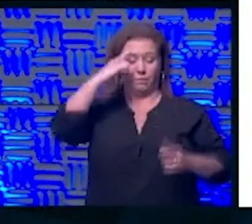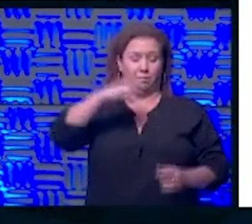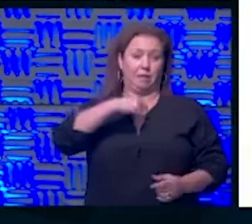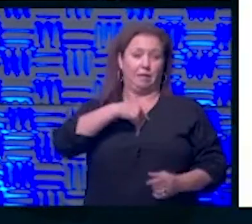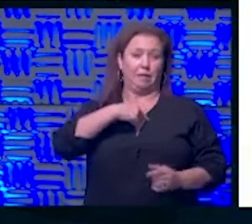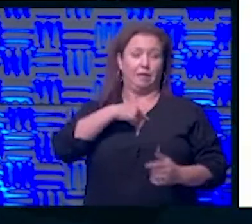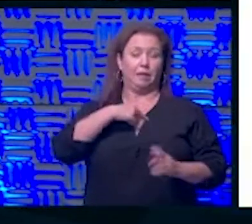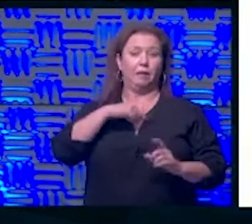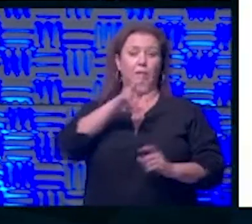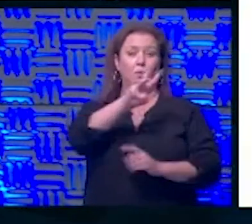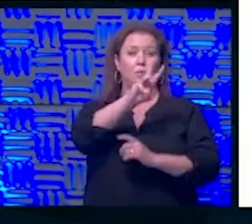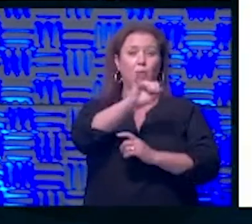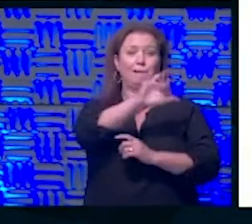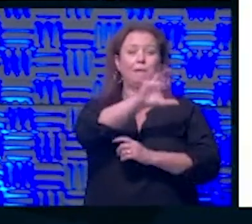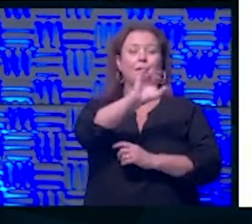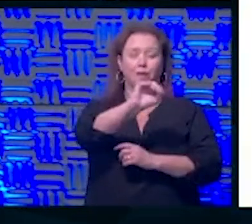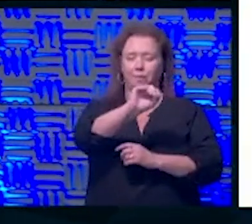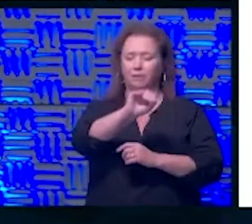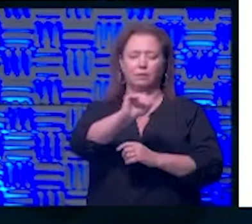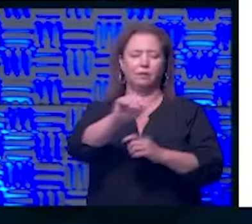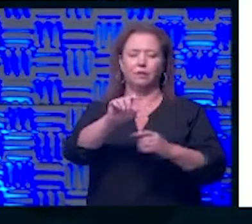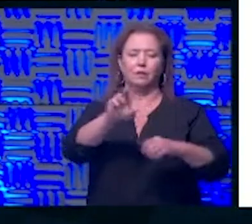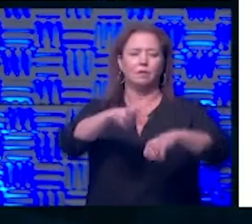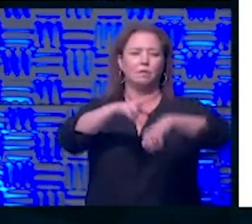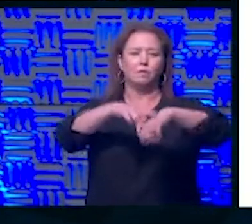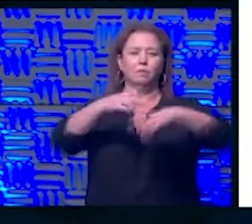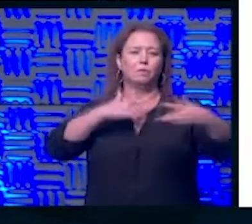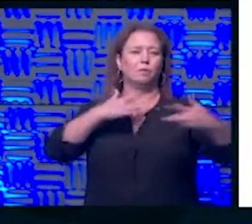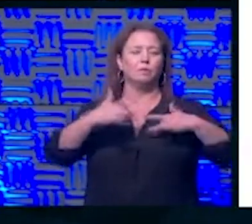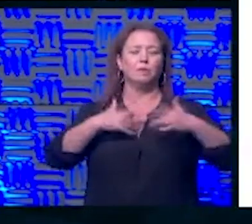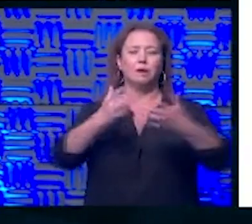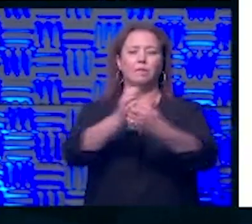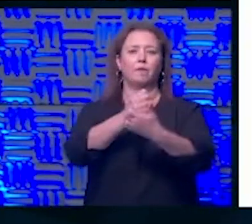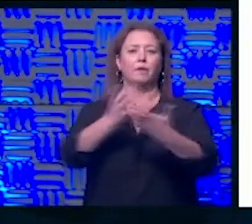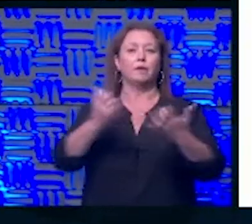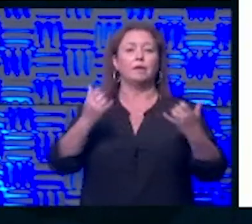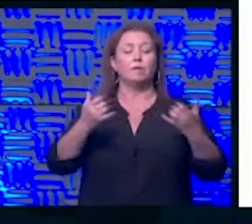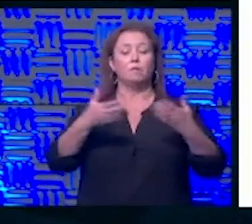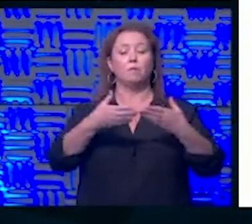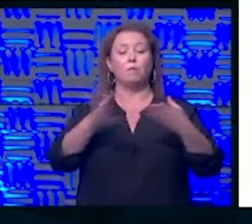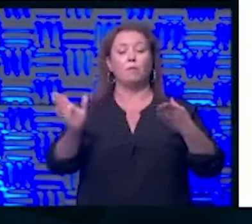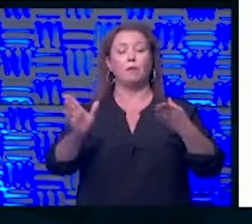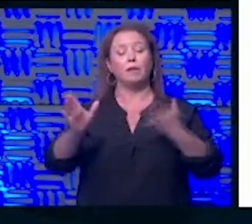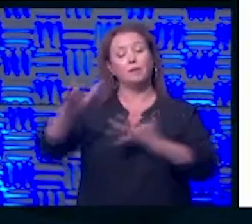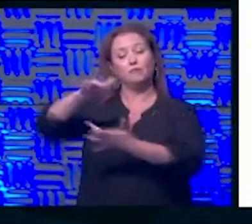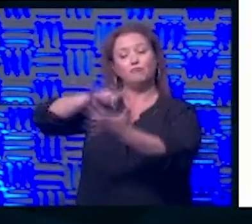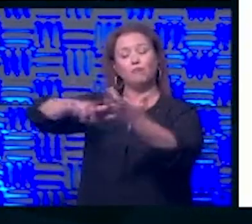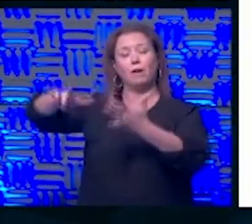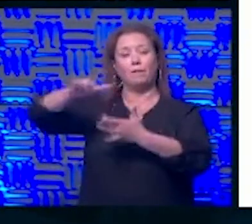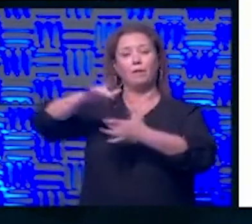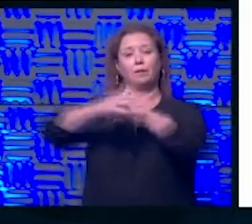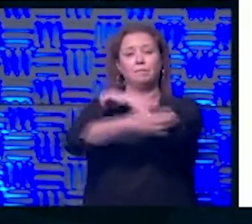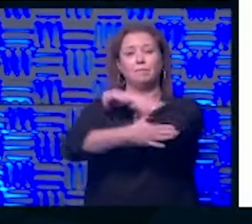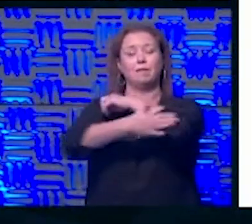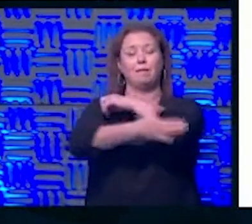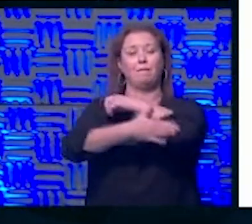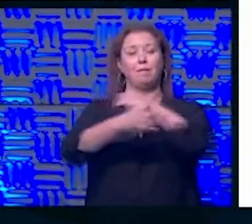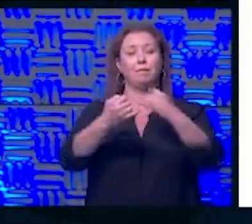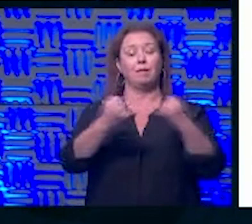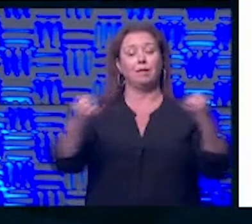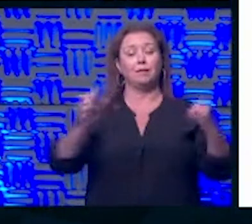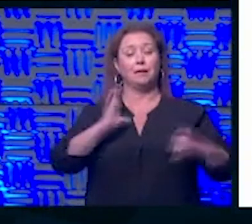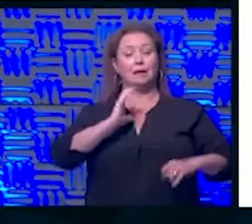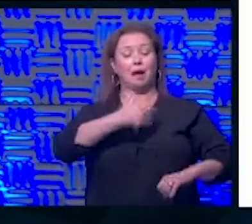is primarily with Wyandotte, but we're concerned about everything because everybody now with a lot of this reopening is traveling across county boundaries. Our rate